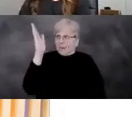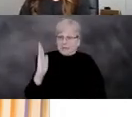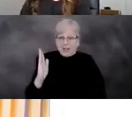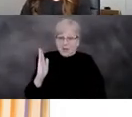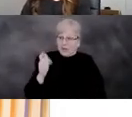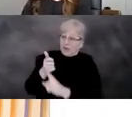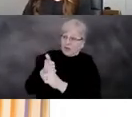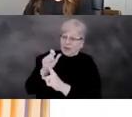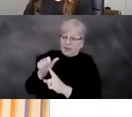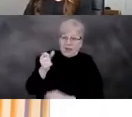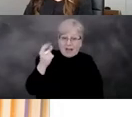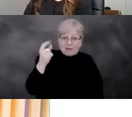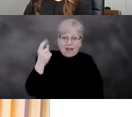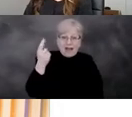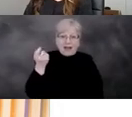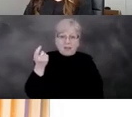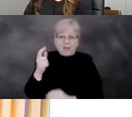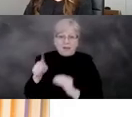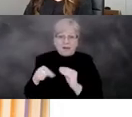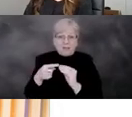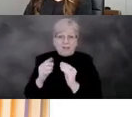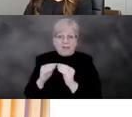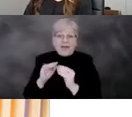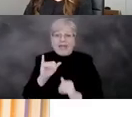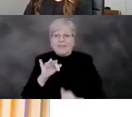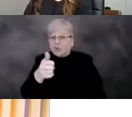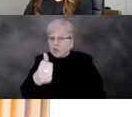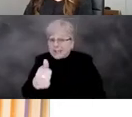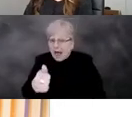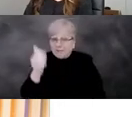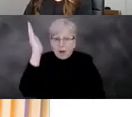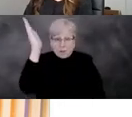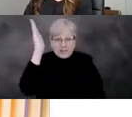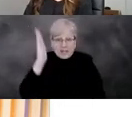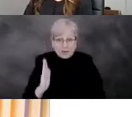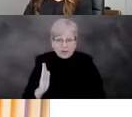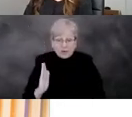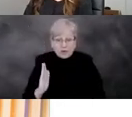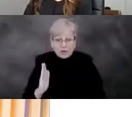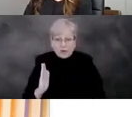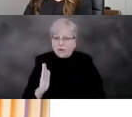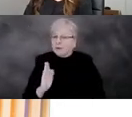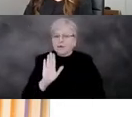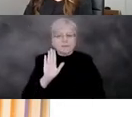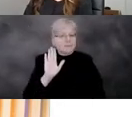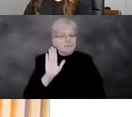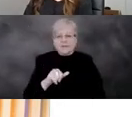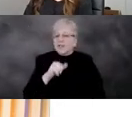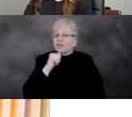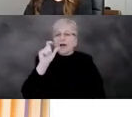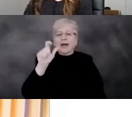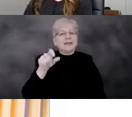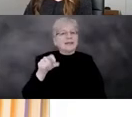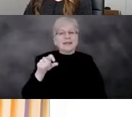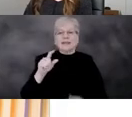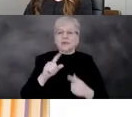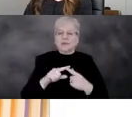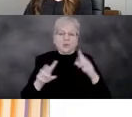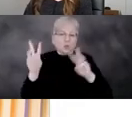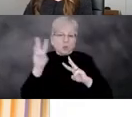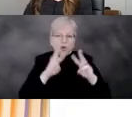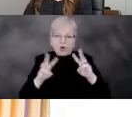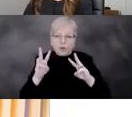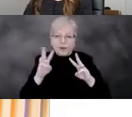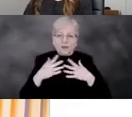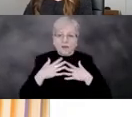about that. You don't, if you are a presenter, you do not need to worry about finding your